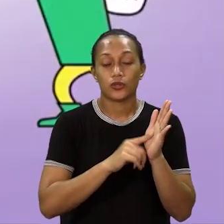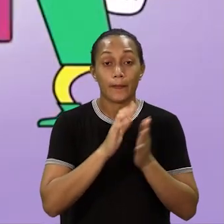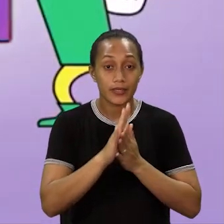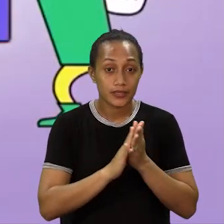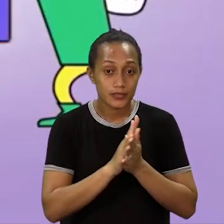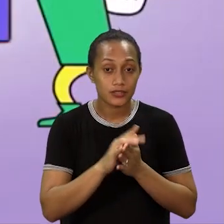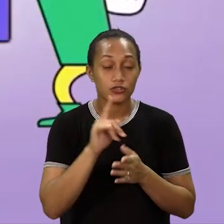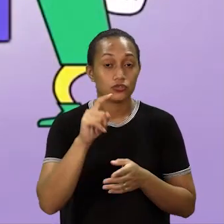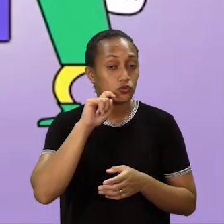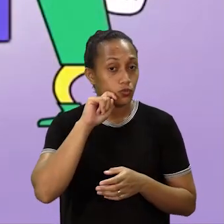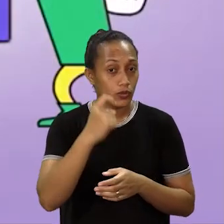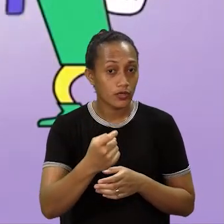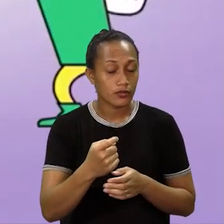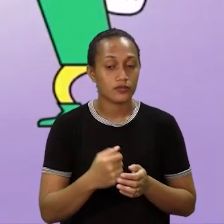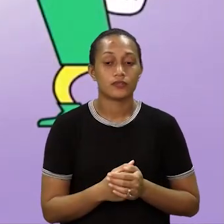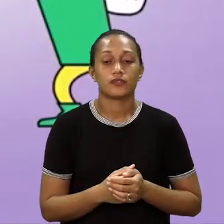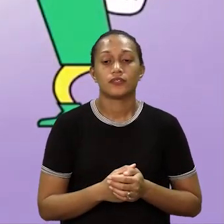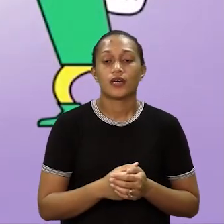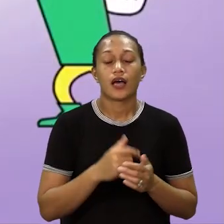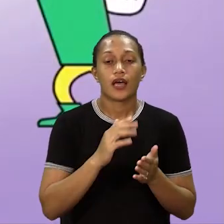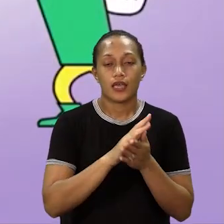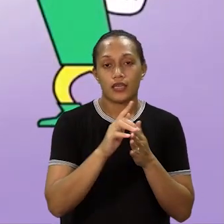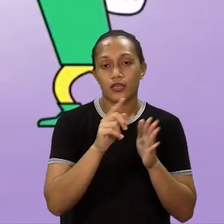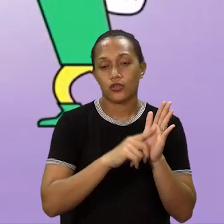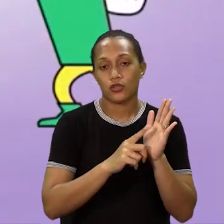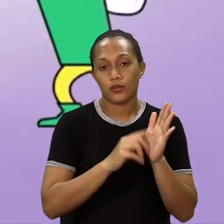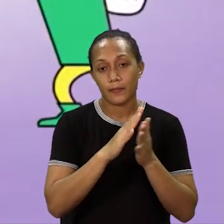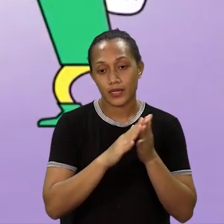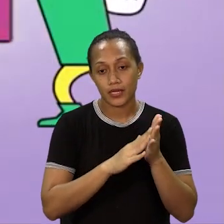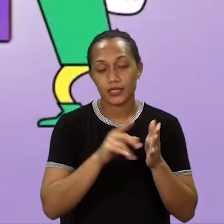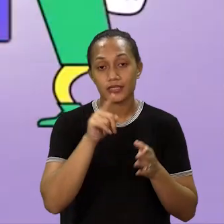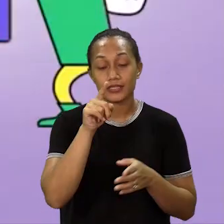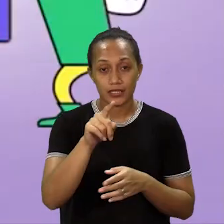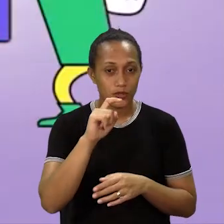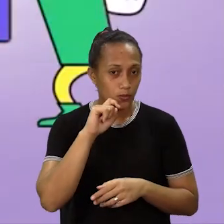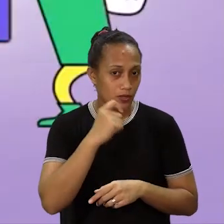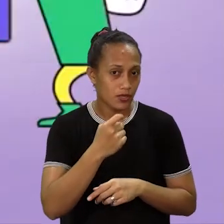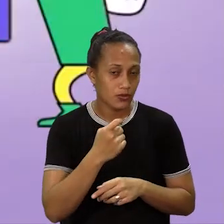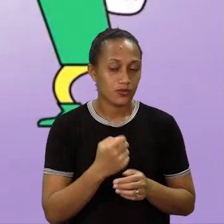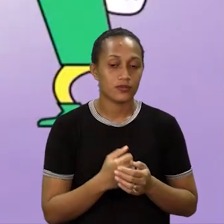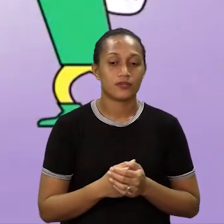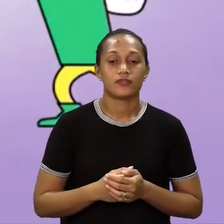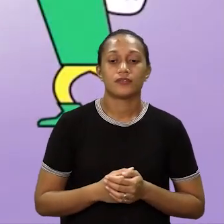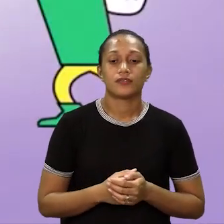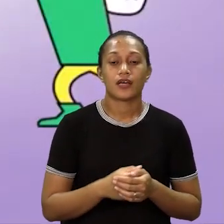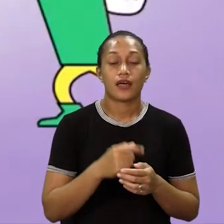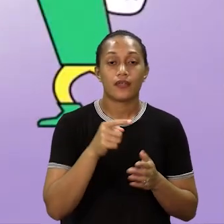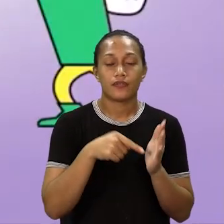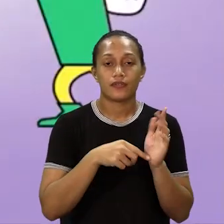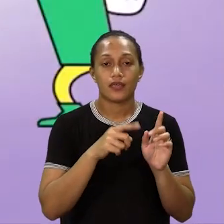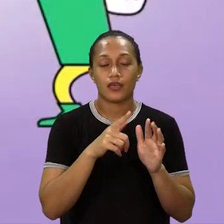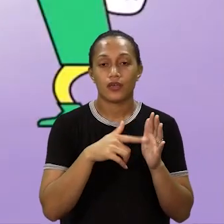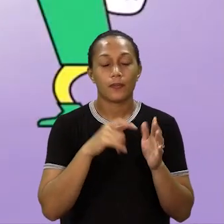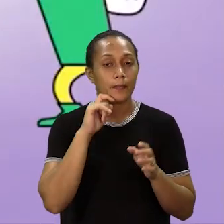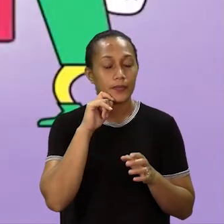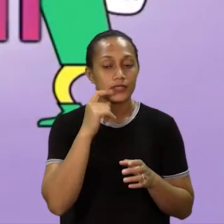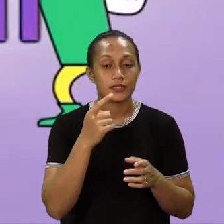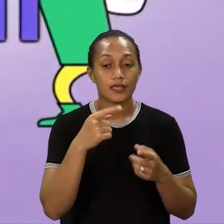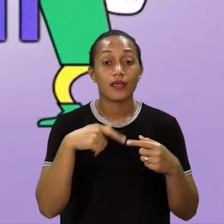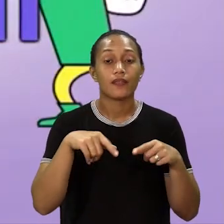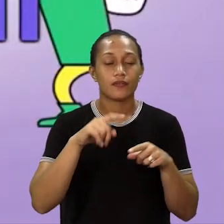will. She'll mean she will. He'll means he